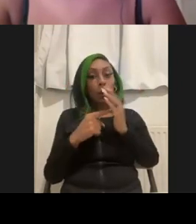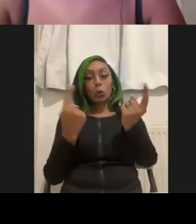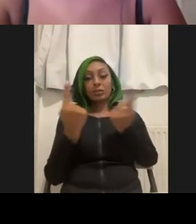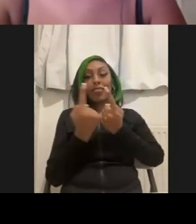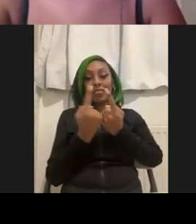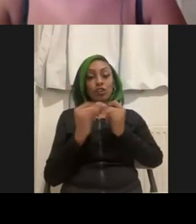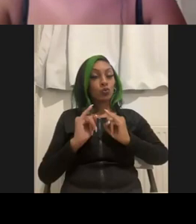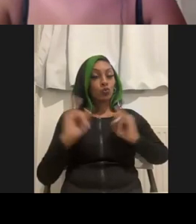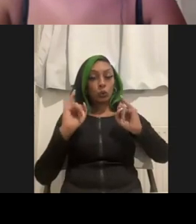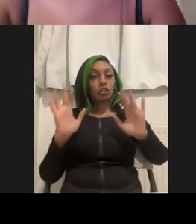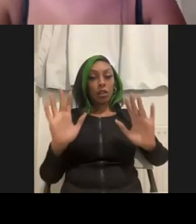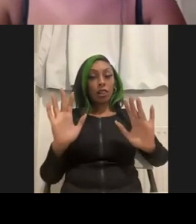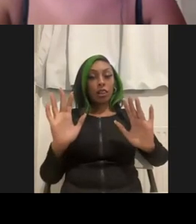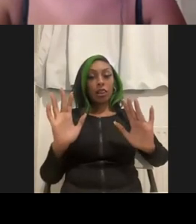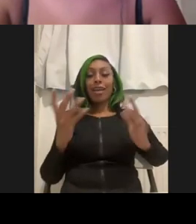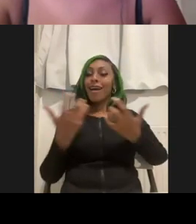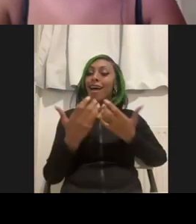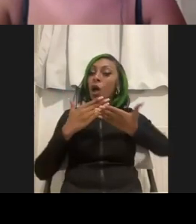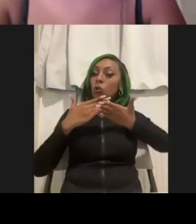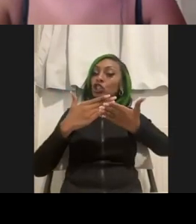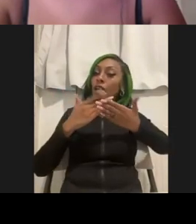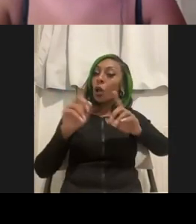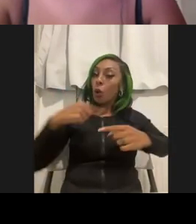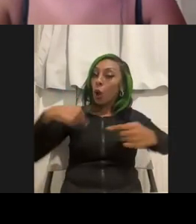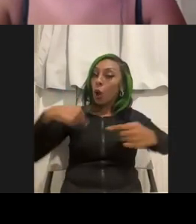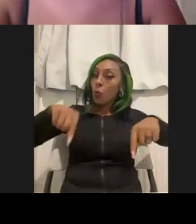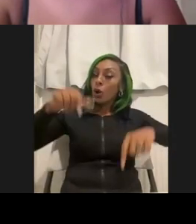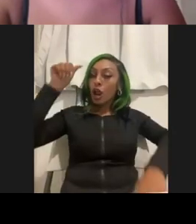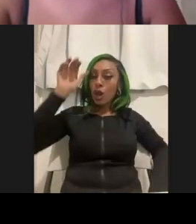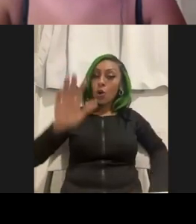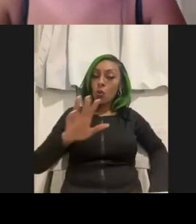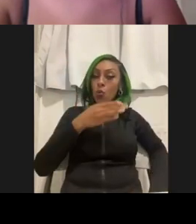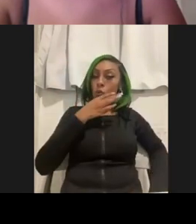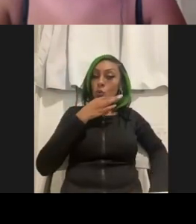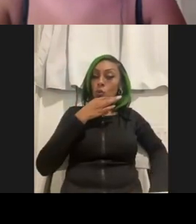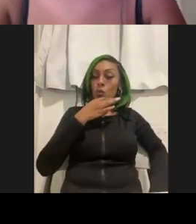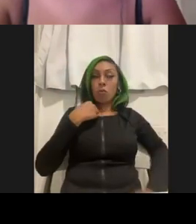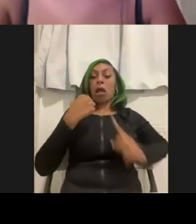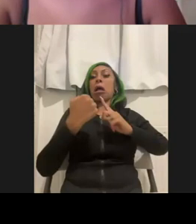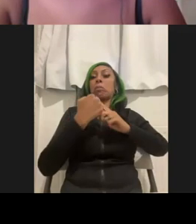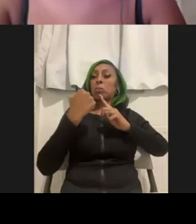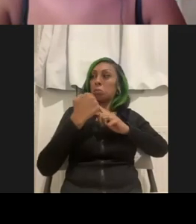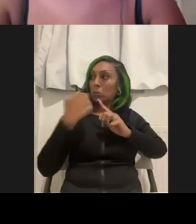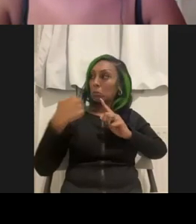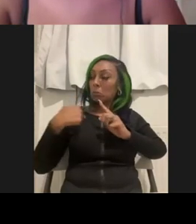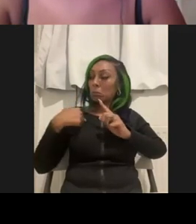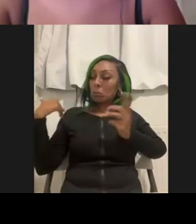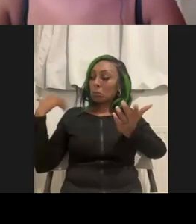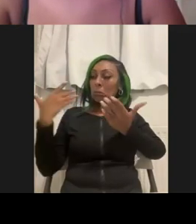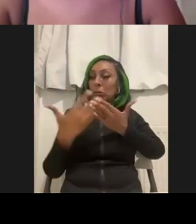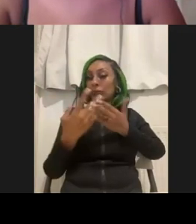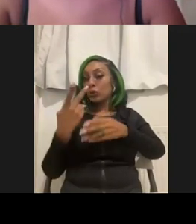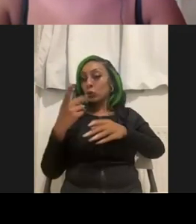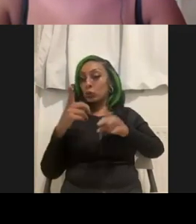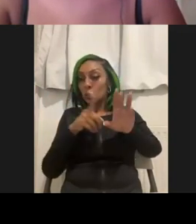we can ask questions about how do we share what we know? Because one of the things that struck me over the past sort of